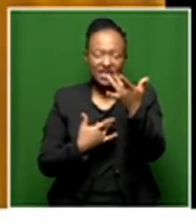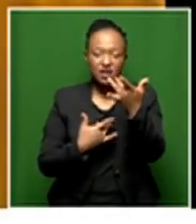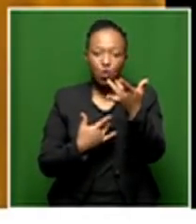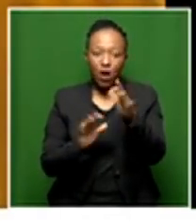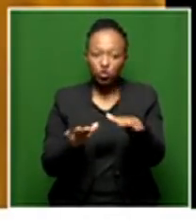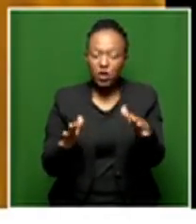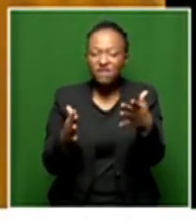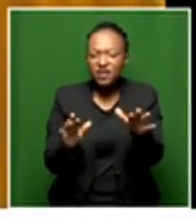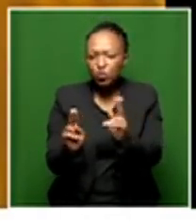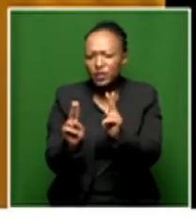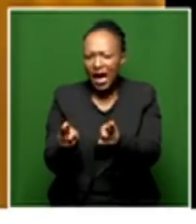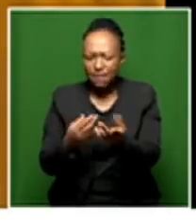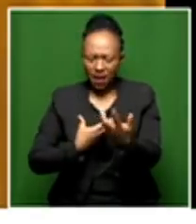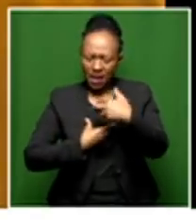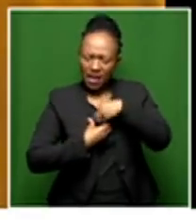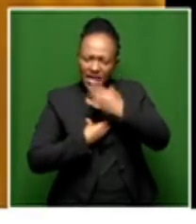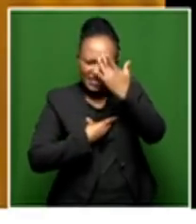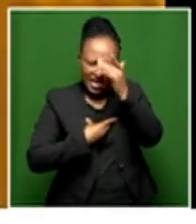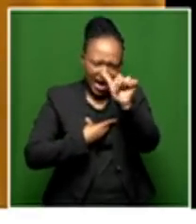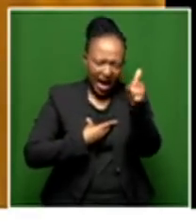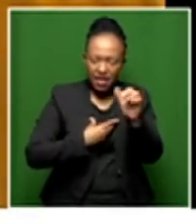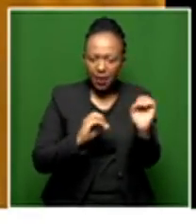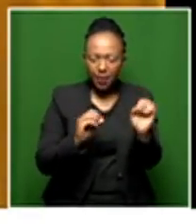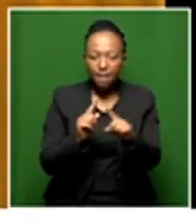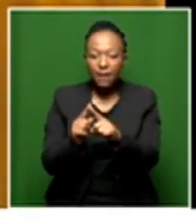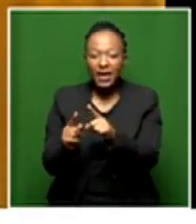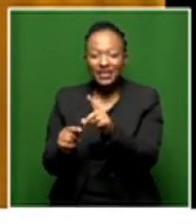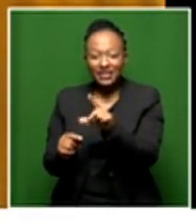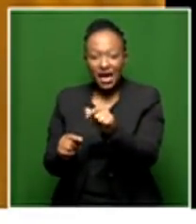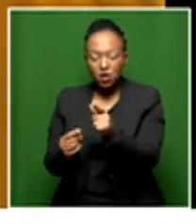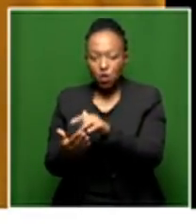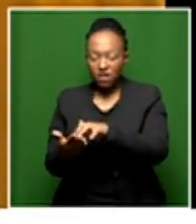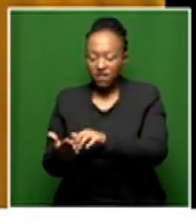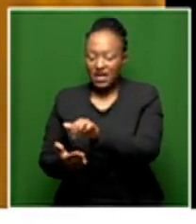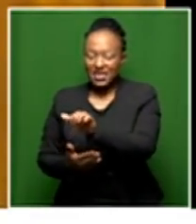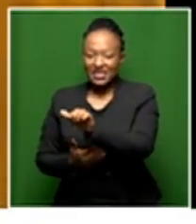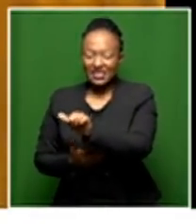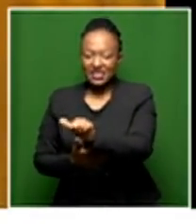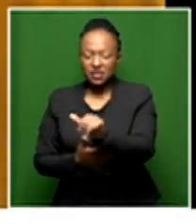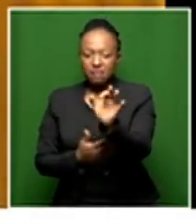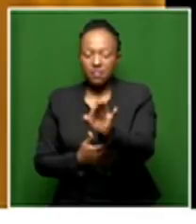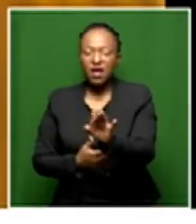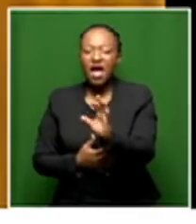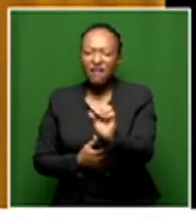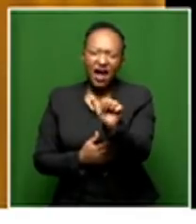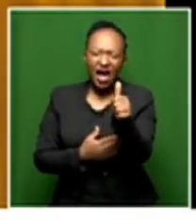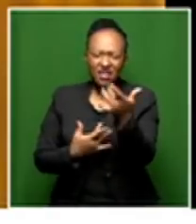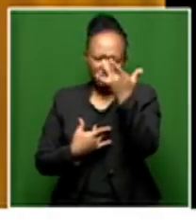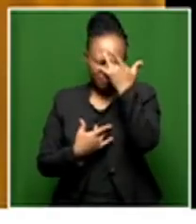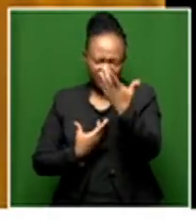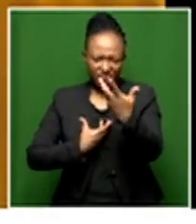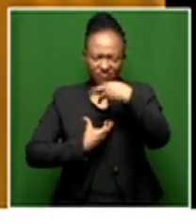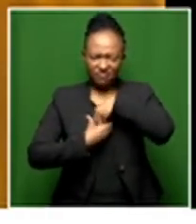were admitted or died. But for those that we have data for, about 60% of those children had one or more underlying